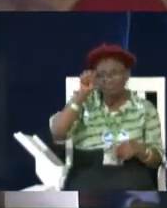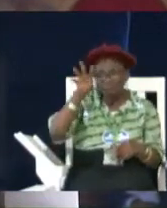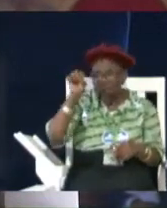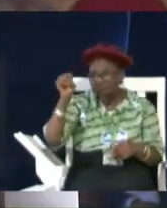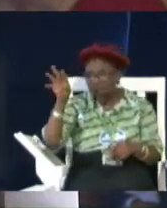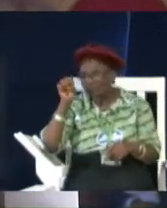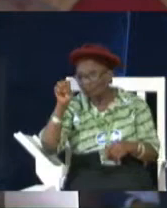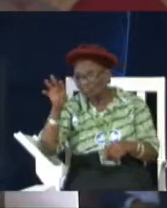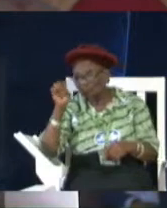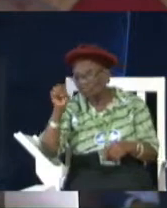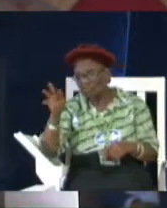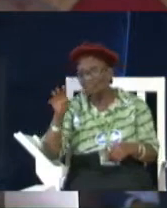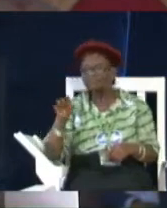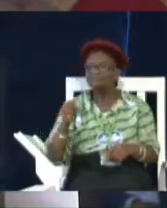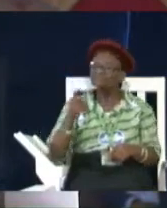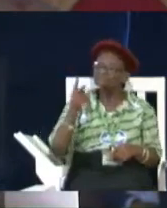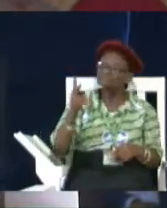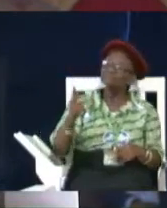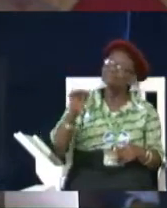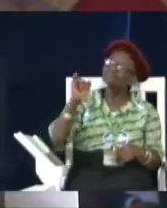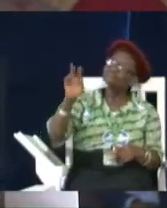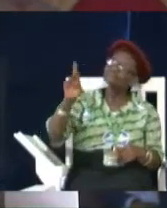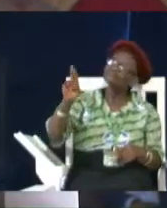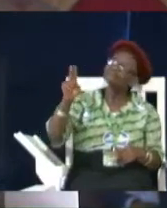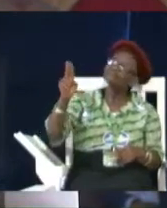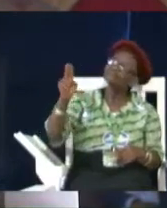viruses, bacteria.